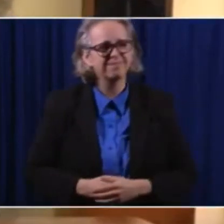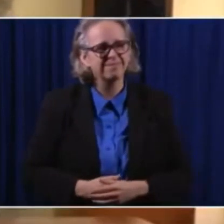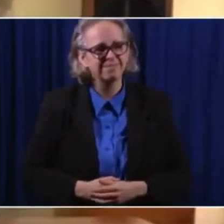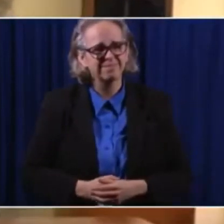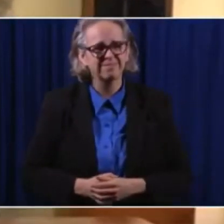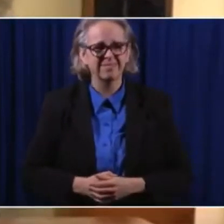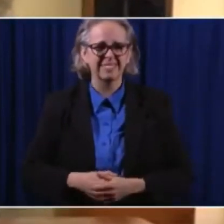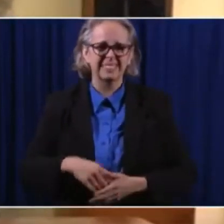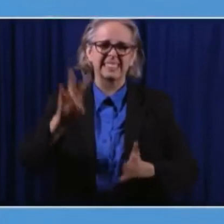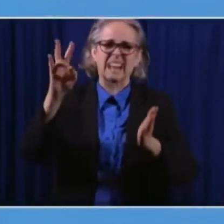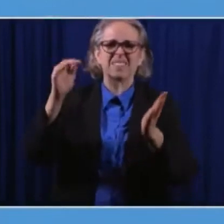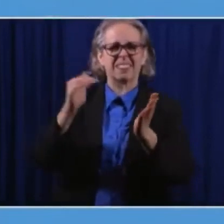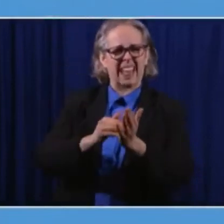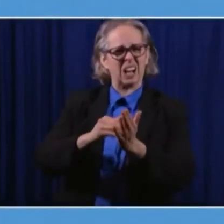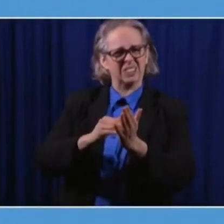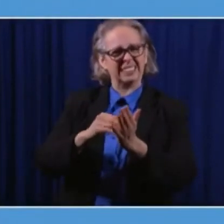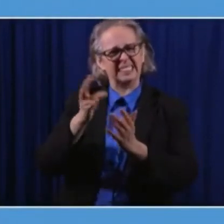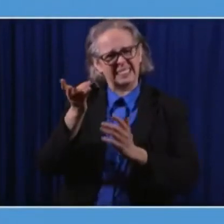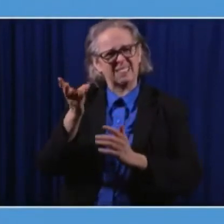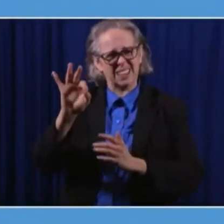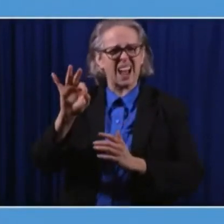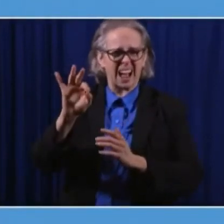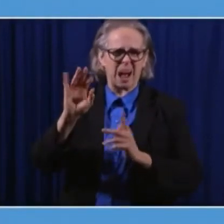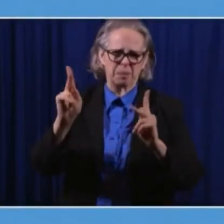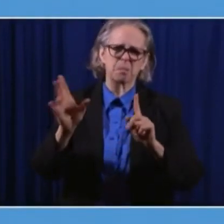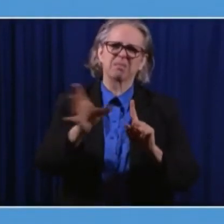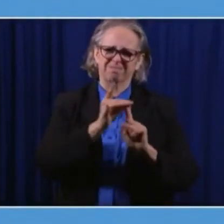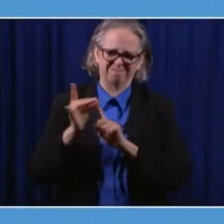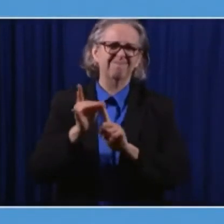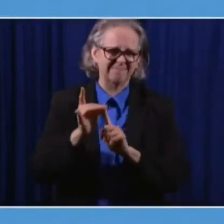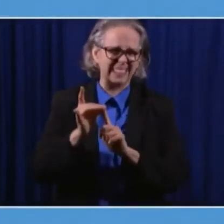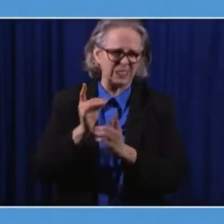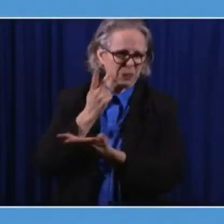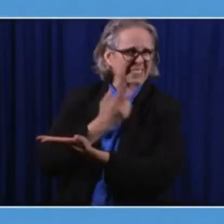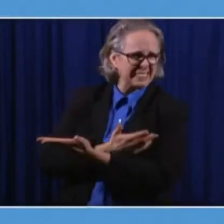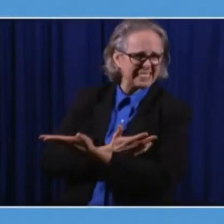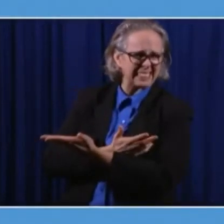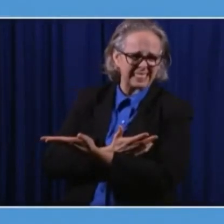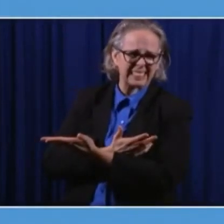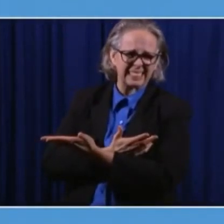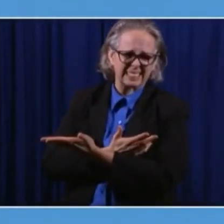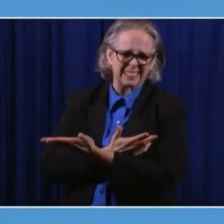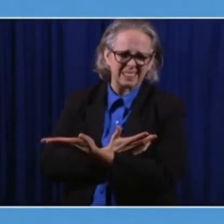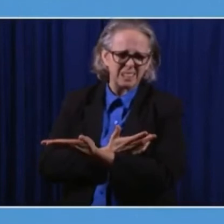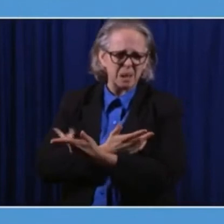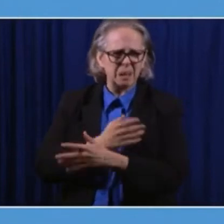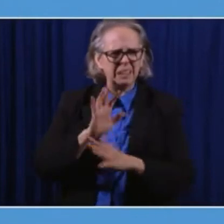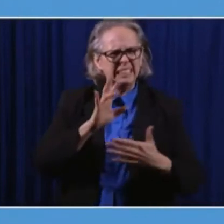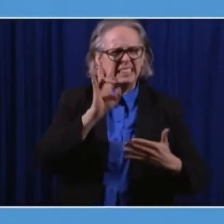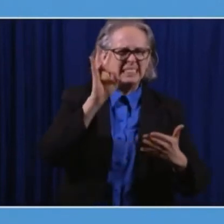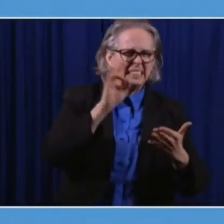7,000 cases. This has been running between 7,000 and 8,000 for about a week.